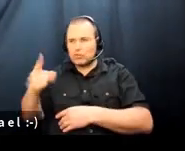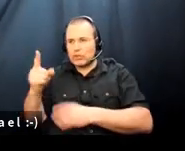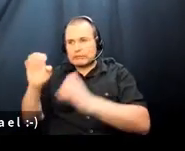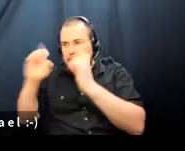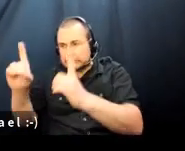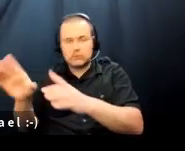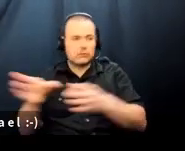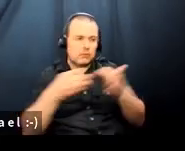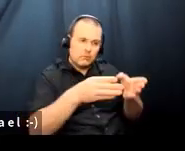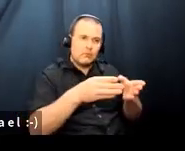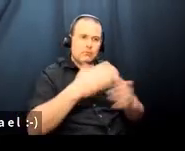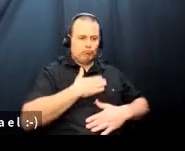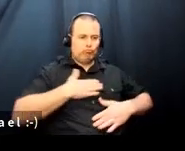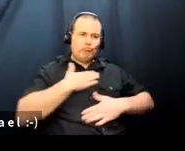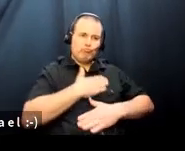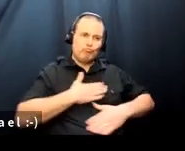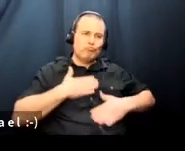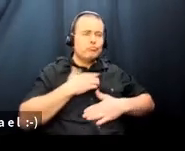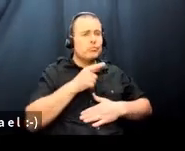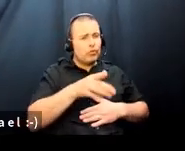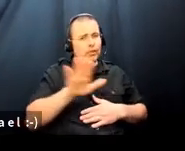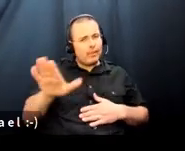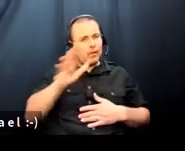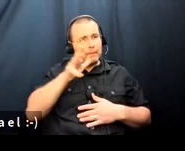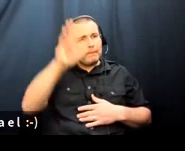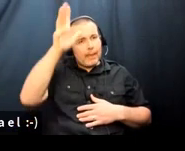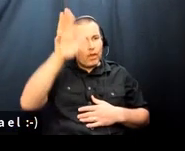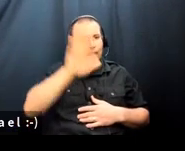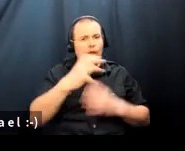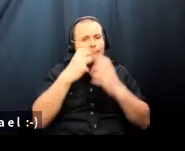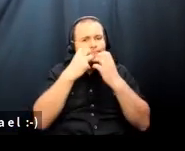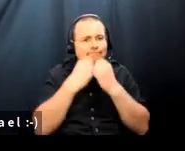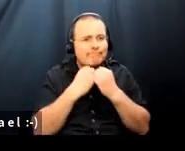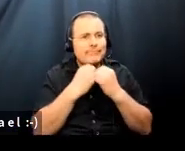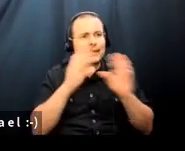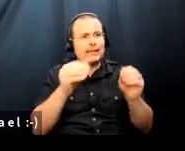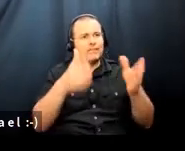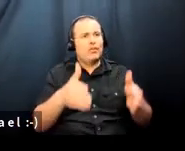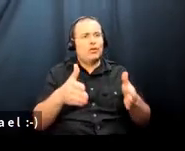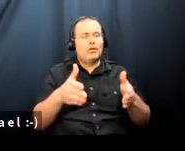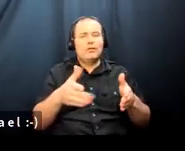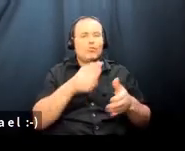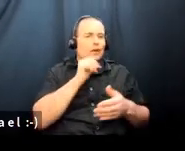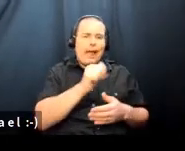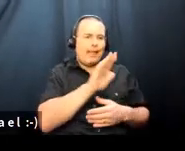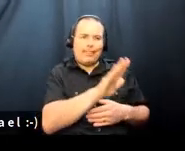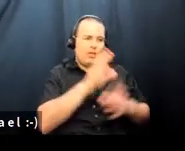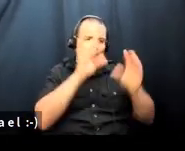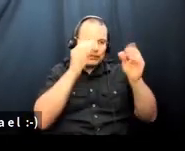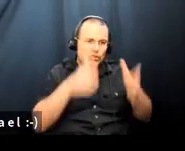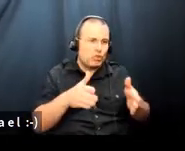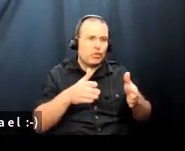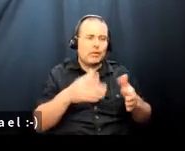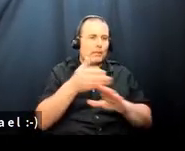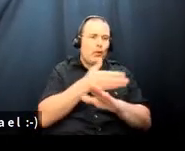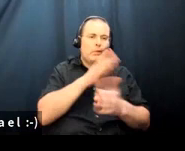parent. You're their caregiver. You're not their teacher. You're not their preschool provider. You're not their birth to